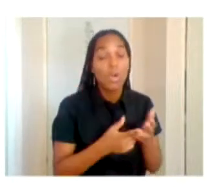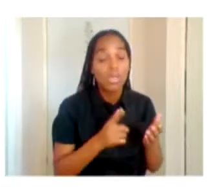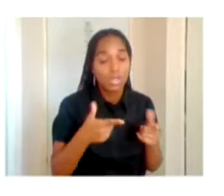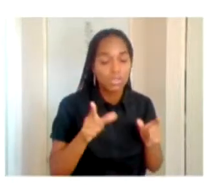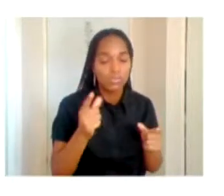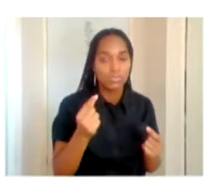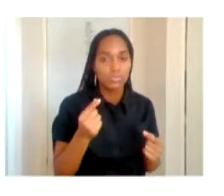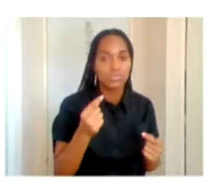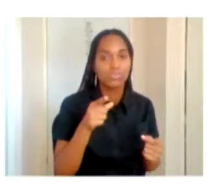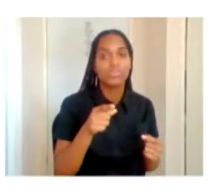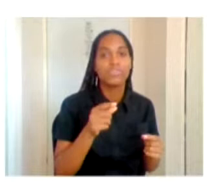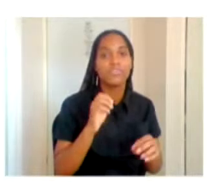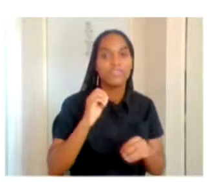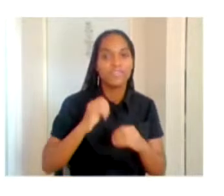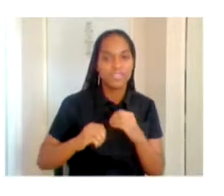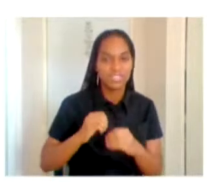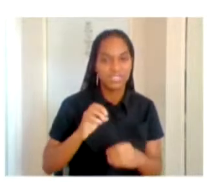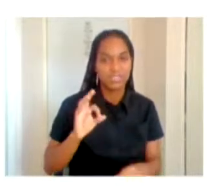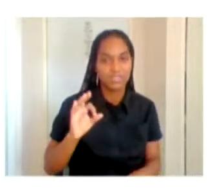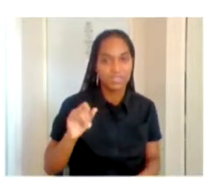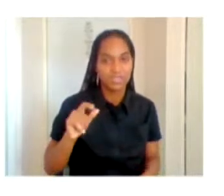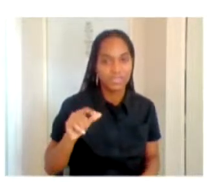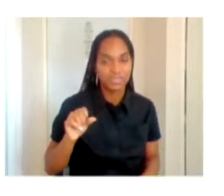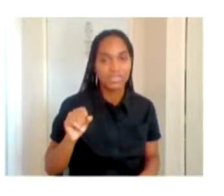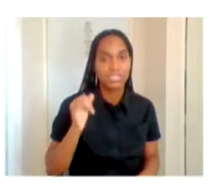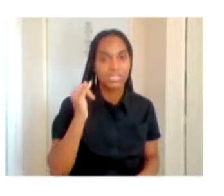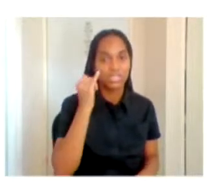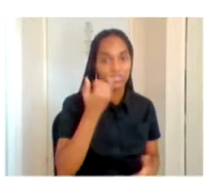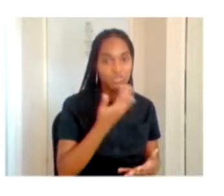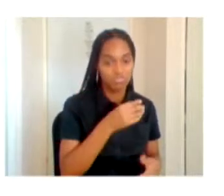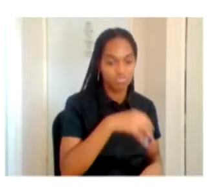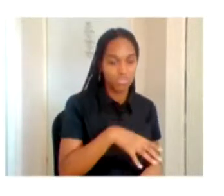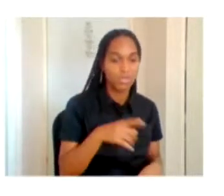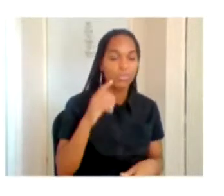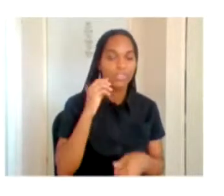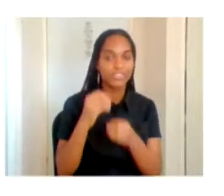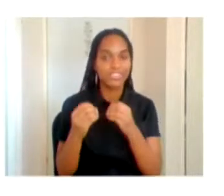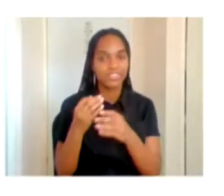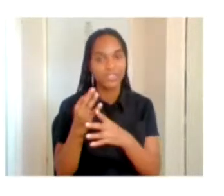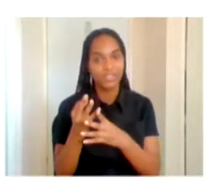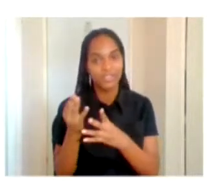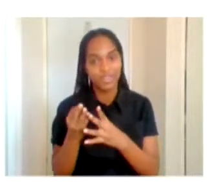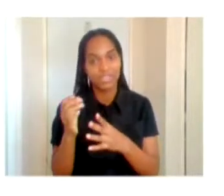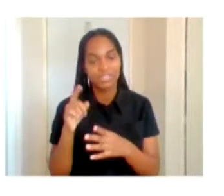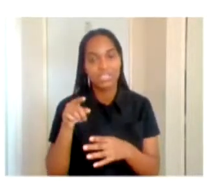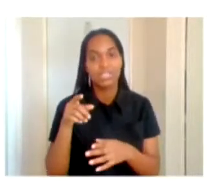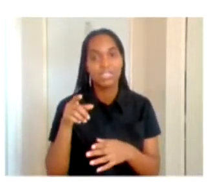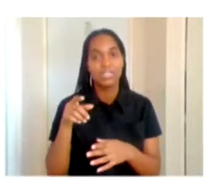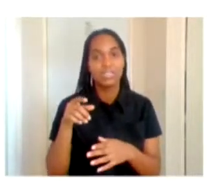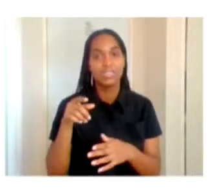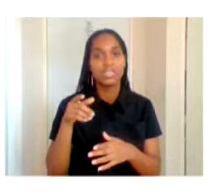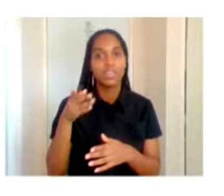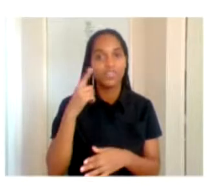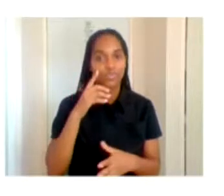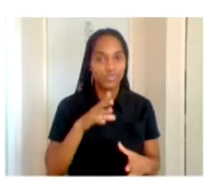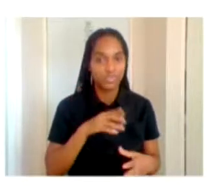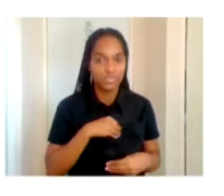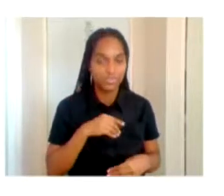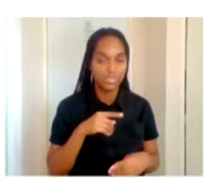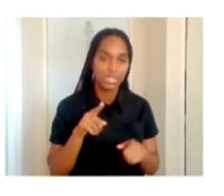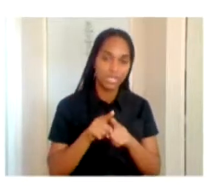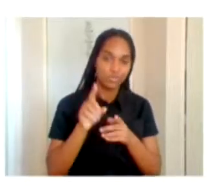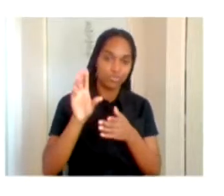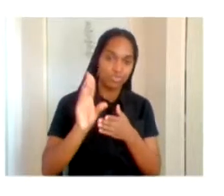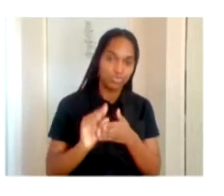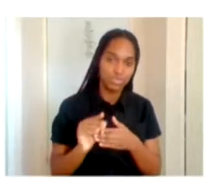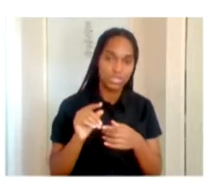the files. So if packets are dropped, it will repair the files that are landing at the receiver. So again, reducing the amount of